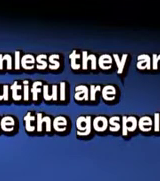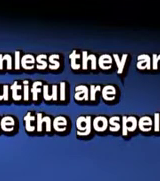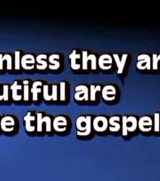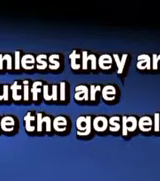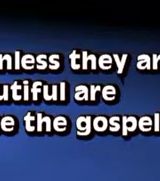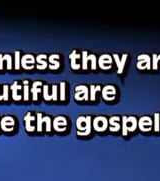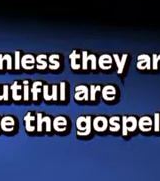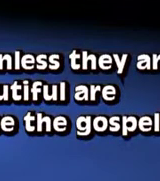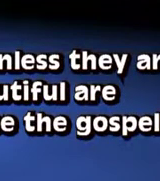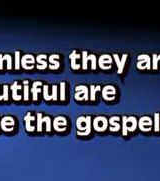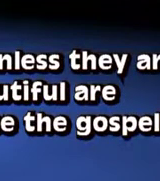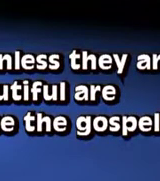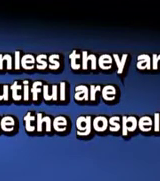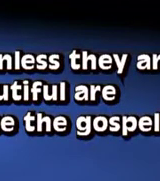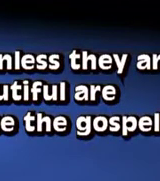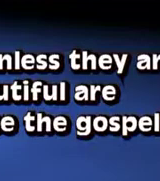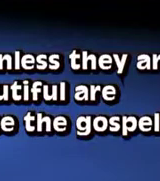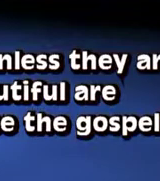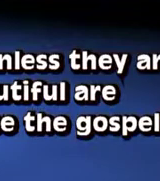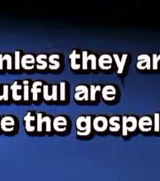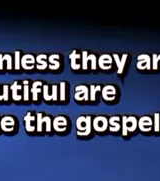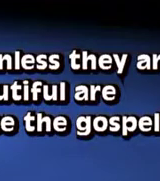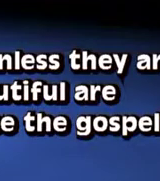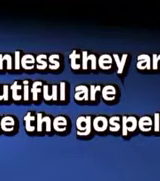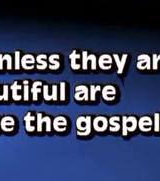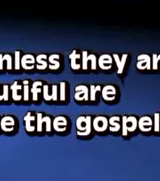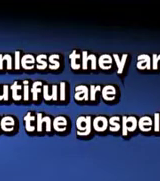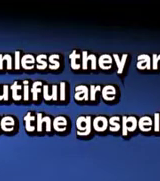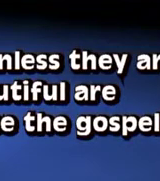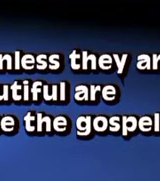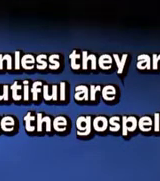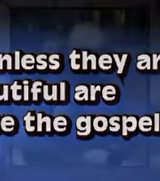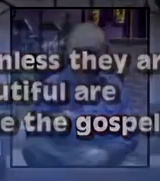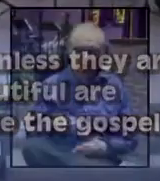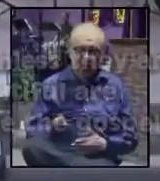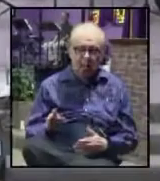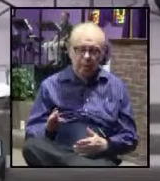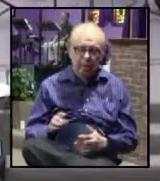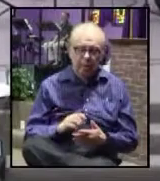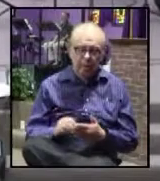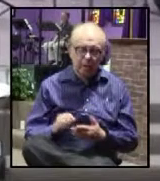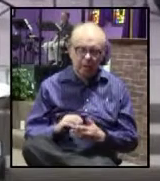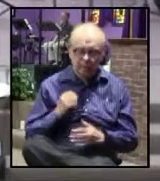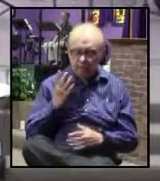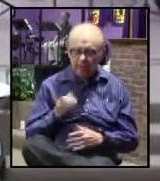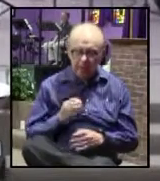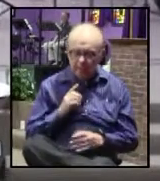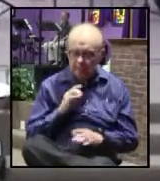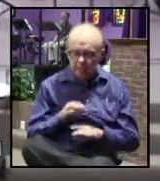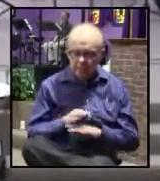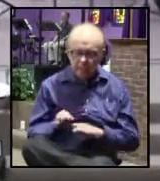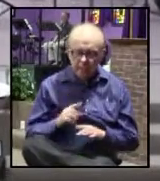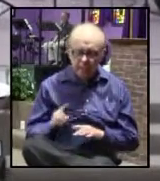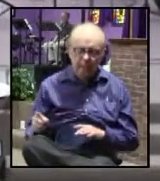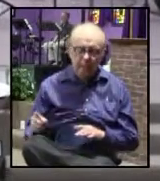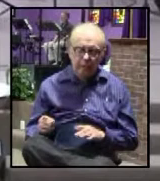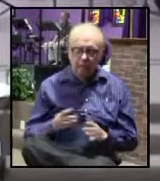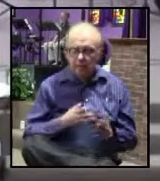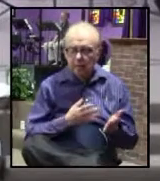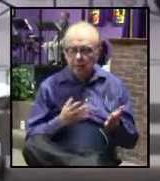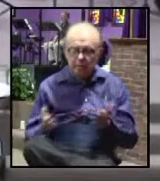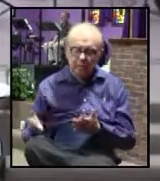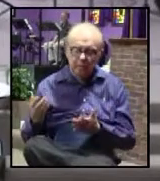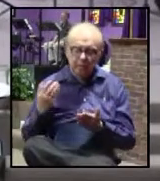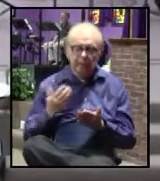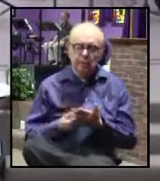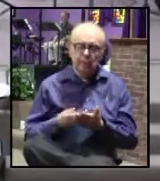Romans 10:15. And how can anyone preach unless they are sent? As it is written, how beautiful are the feet of those who